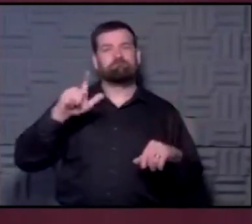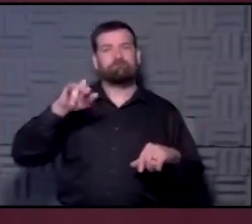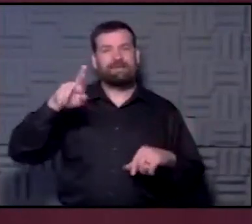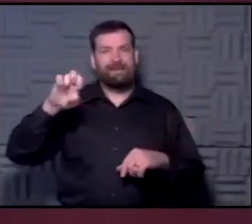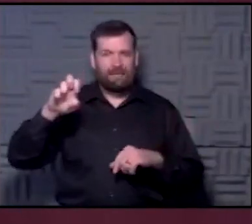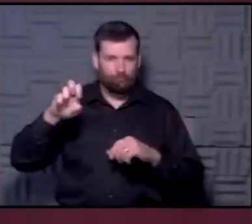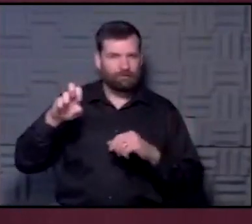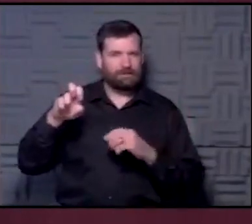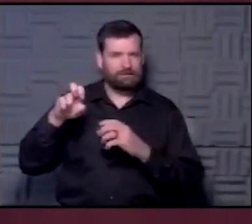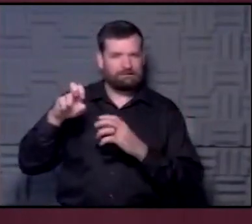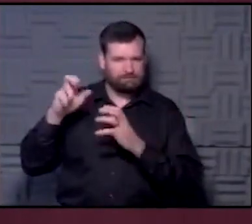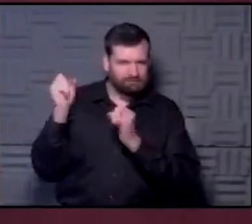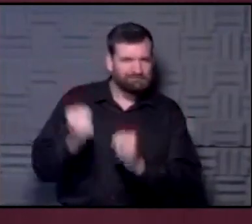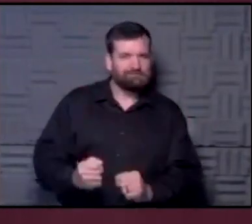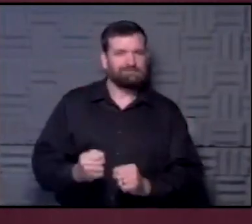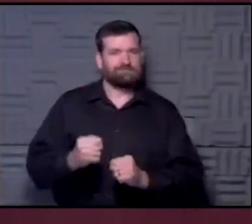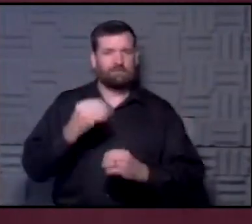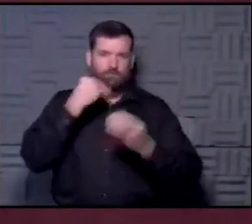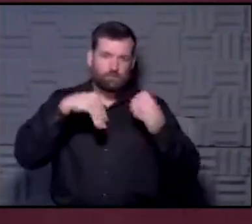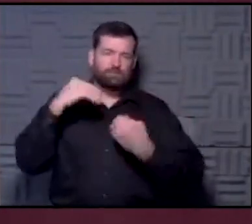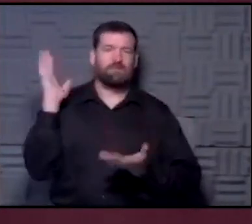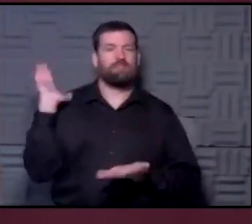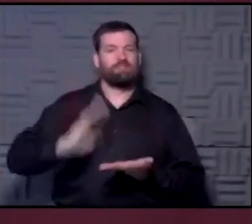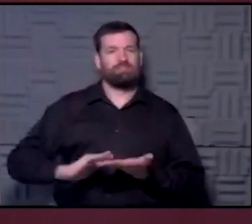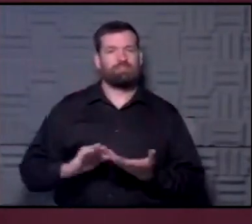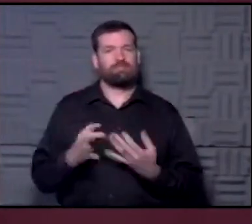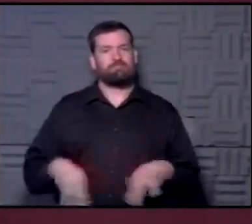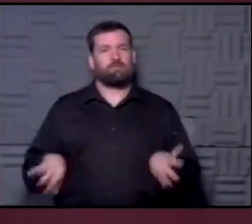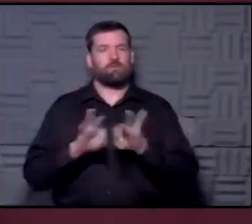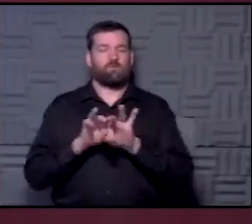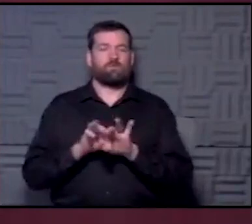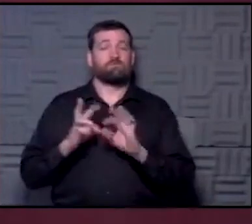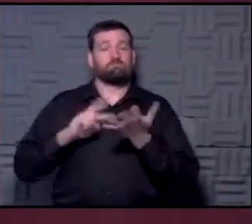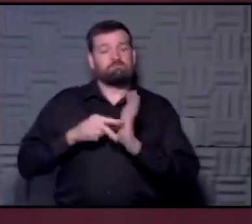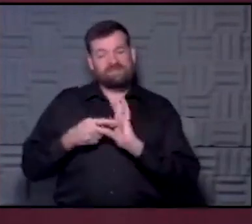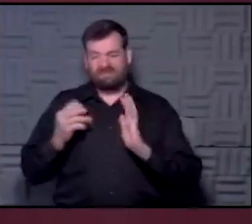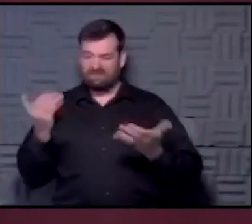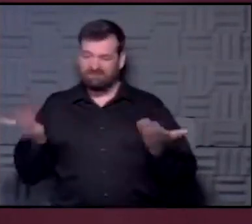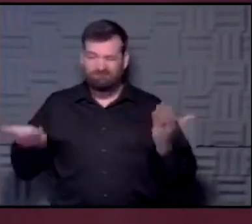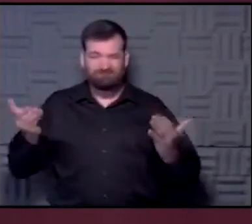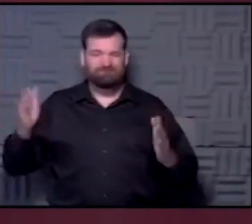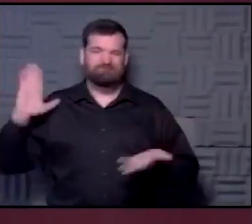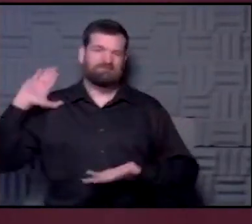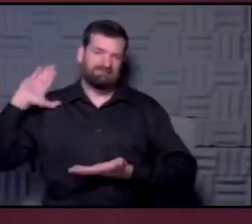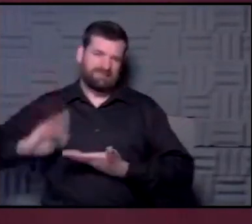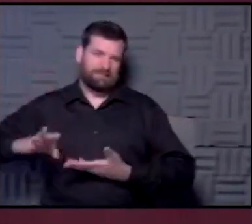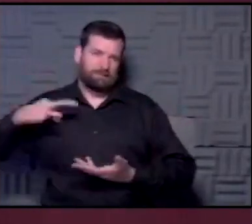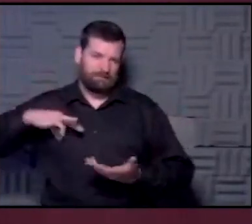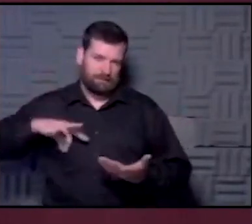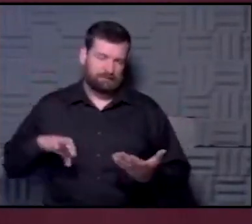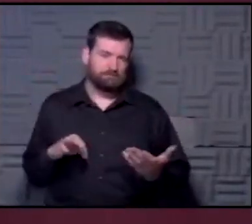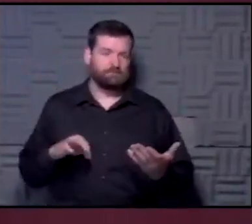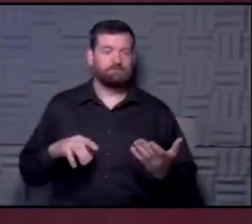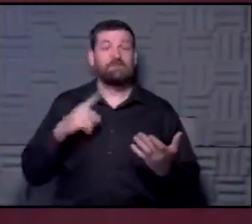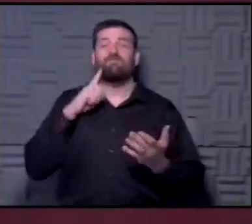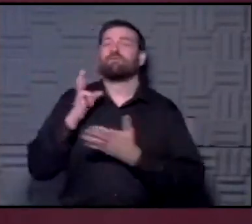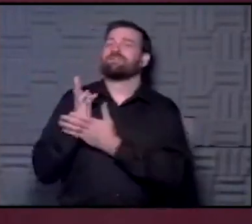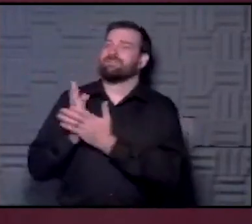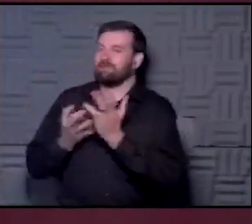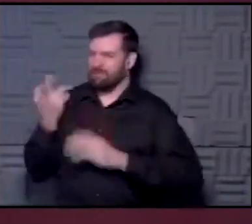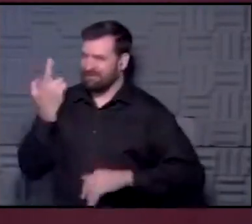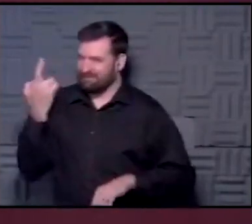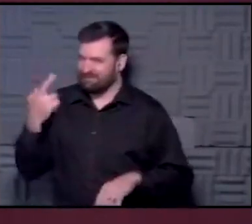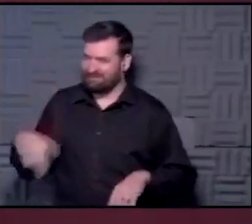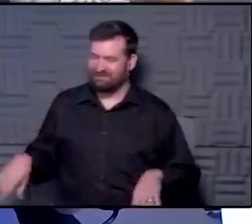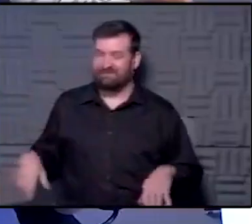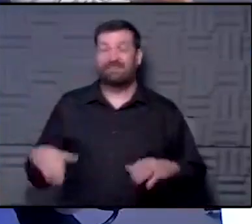have a lower nutritional value, so maybe don't have quite the same benefits, at least in some regards, right? Might